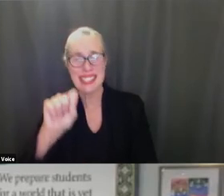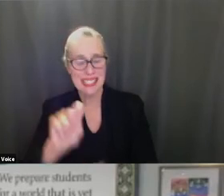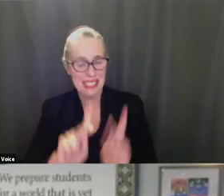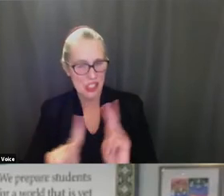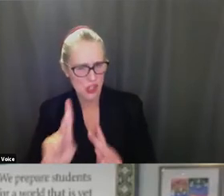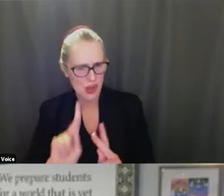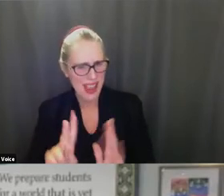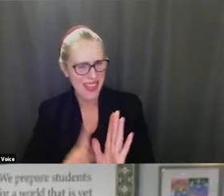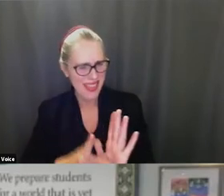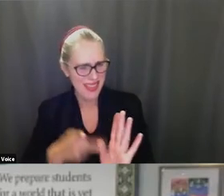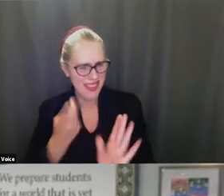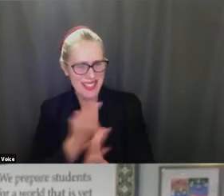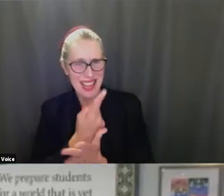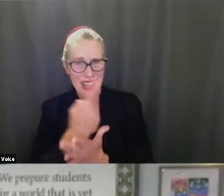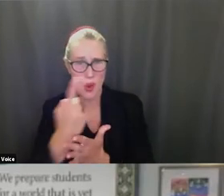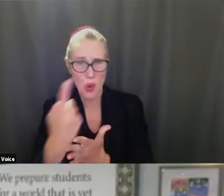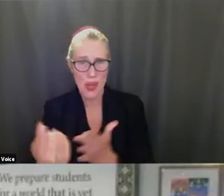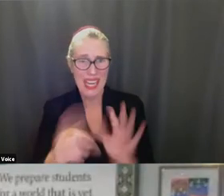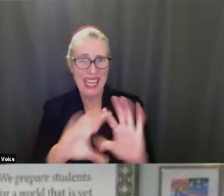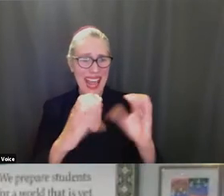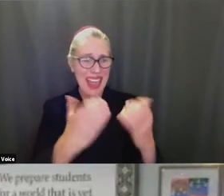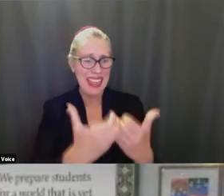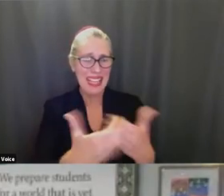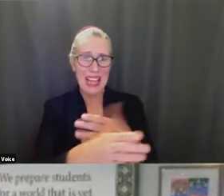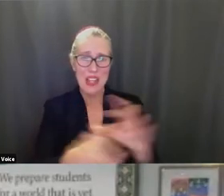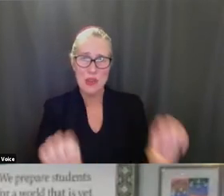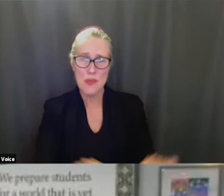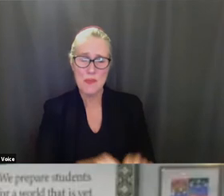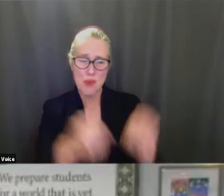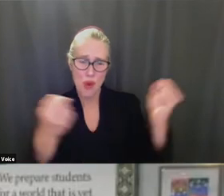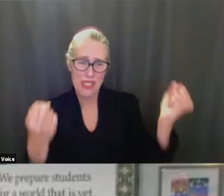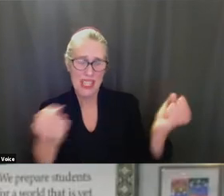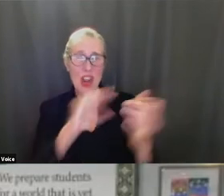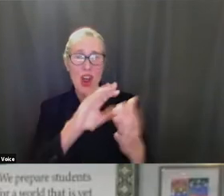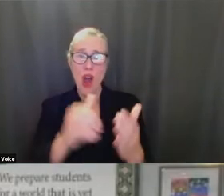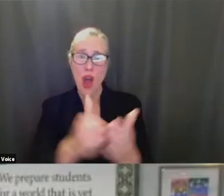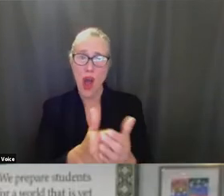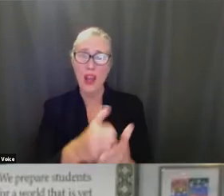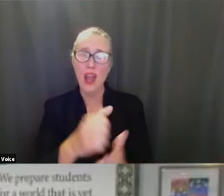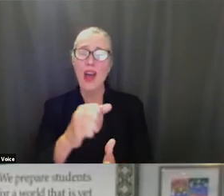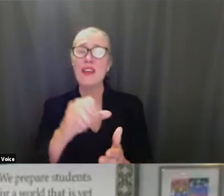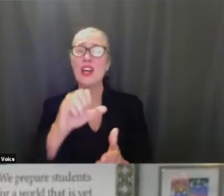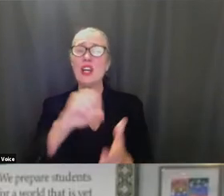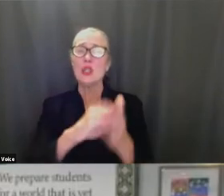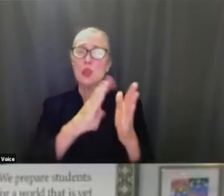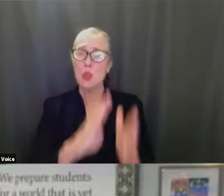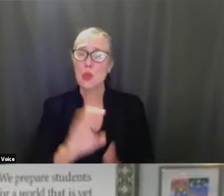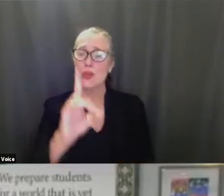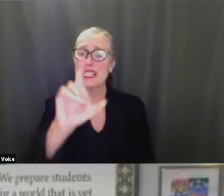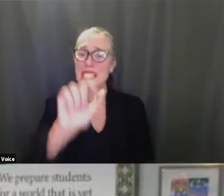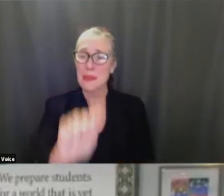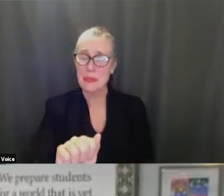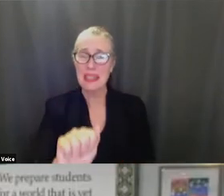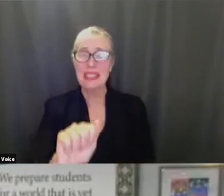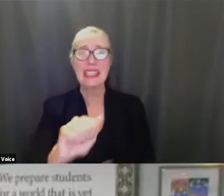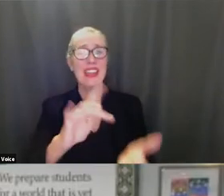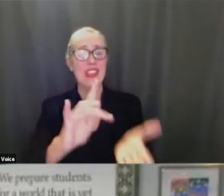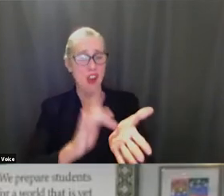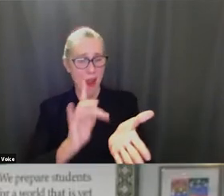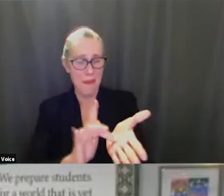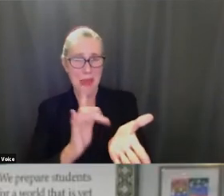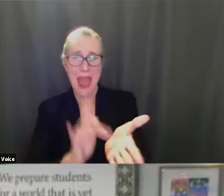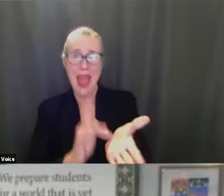the students with disabilities ipads and adaptive equipment was stolen some of it used it for communication